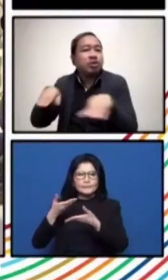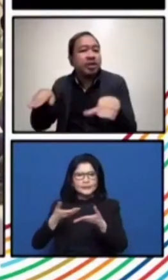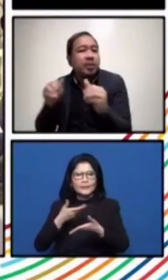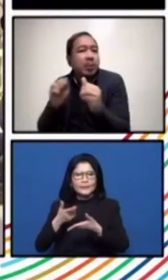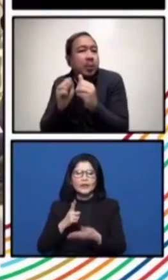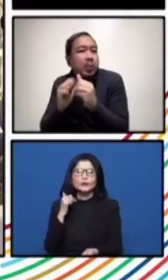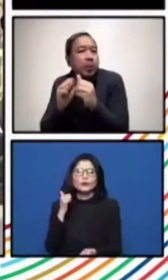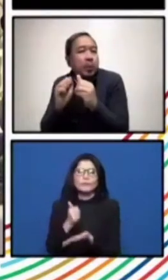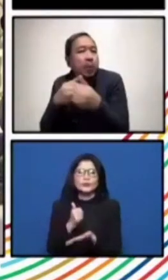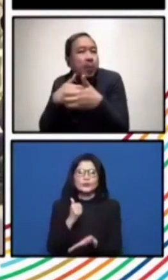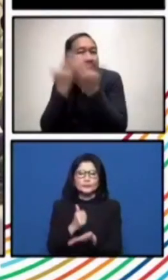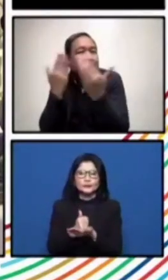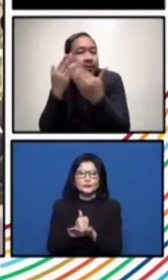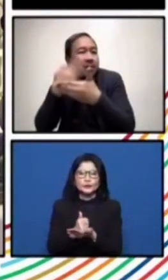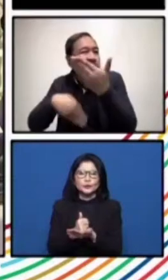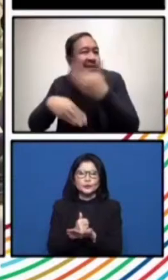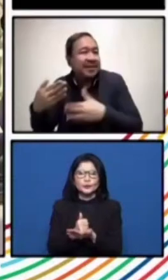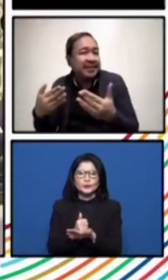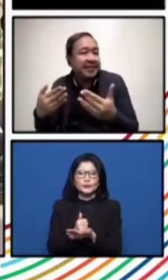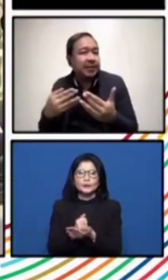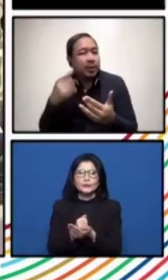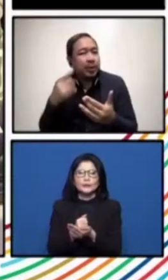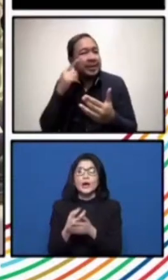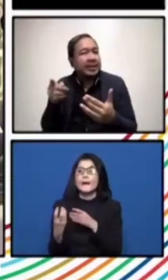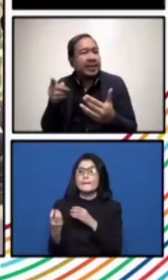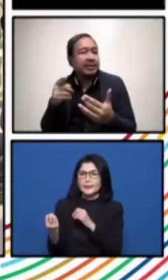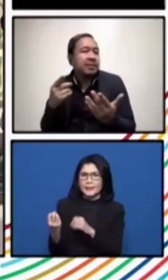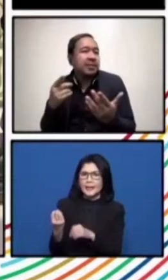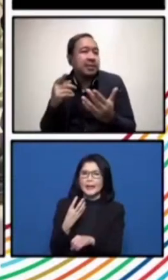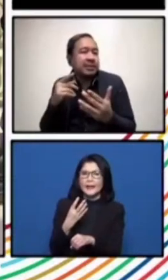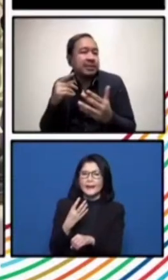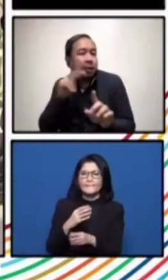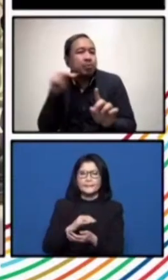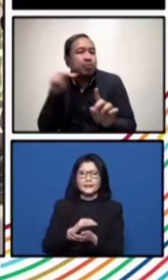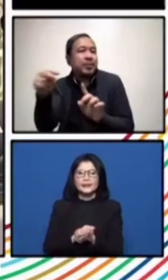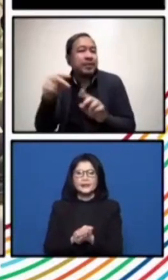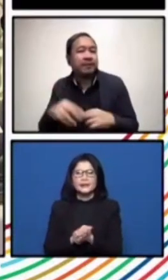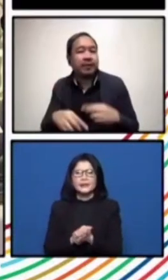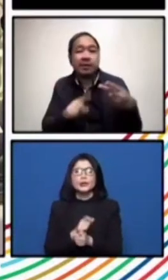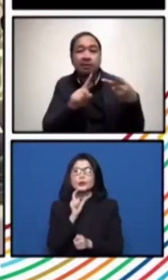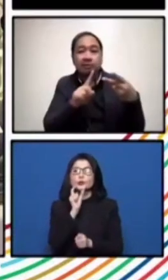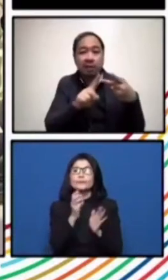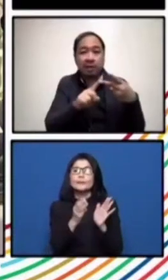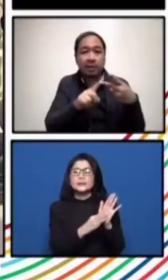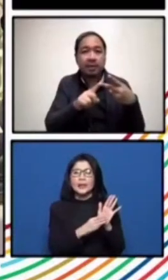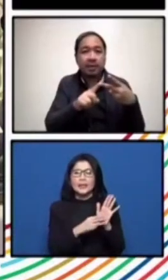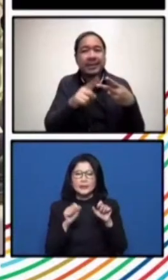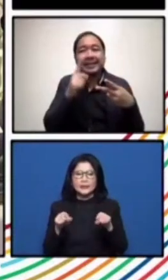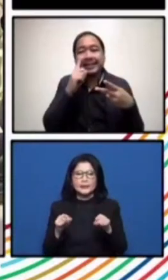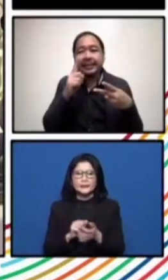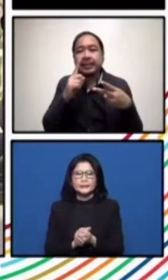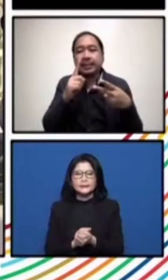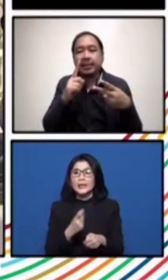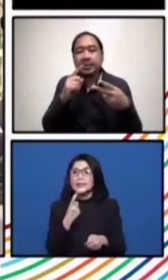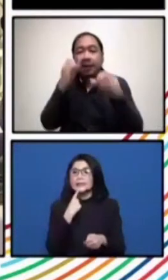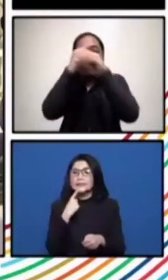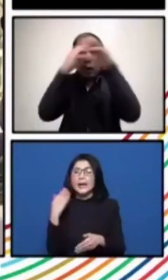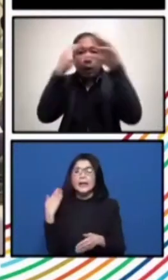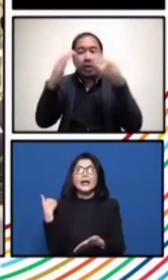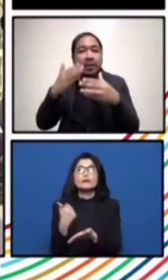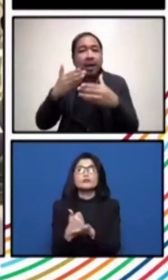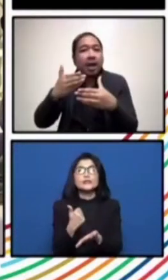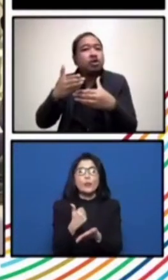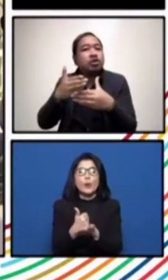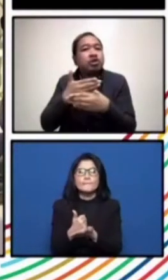towards this value Base number two is this concept of shared responsibility let's say let's take it a step further and let's actually